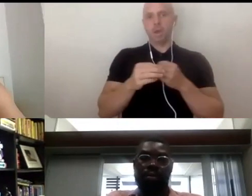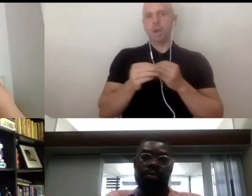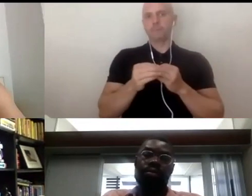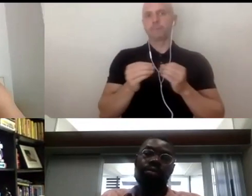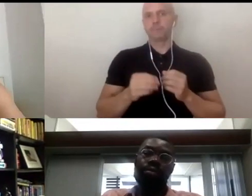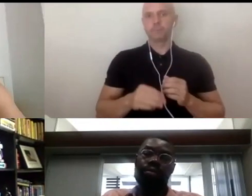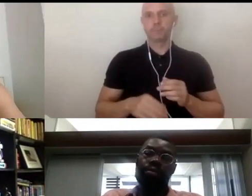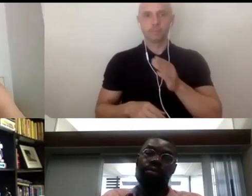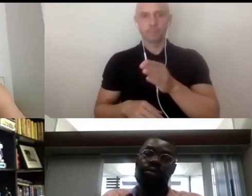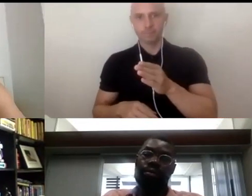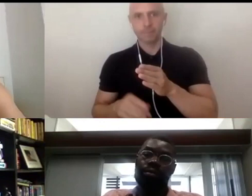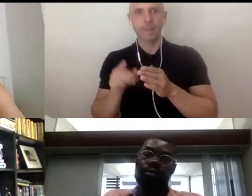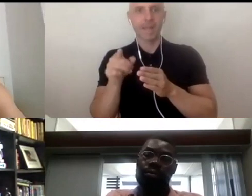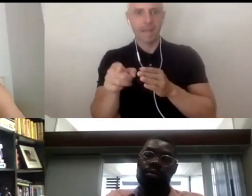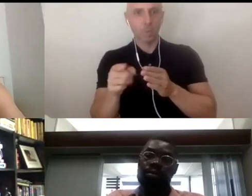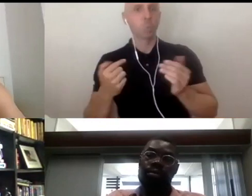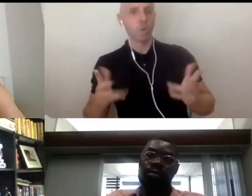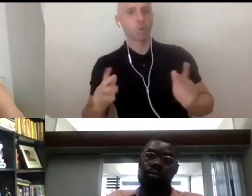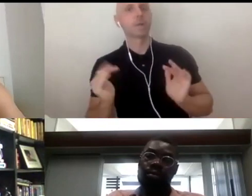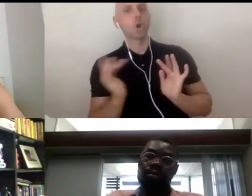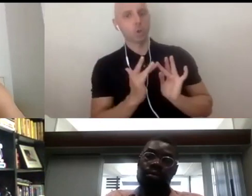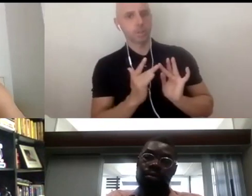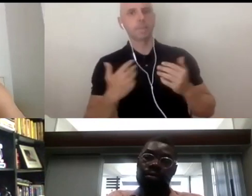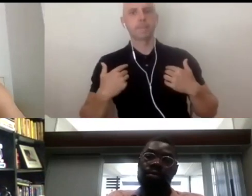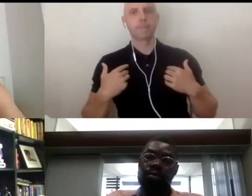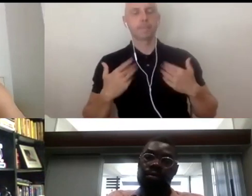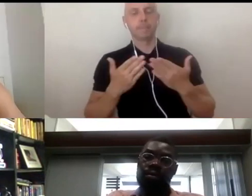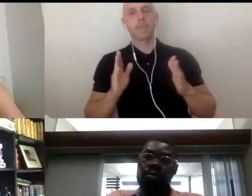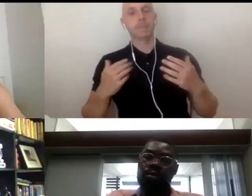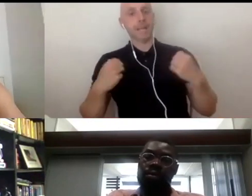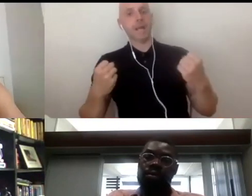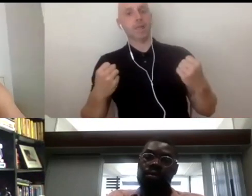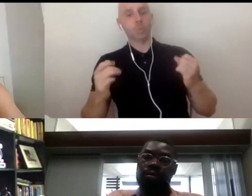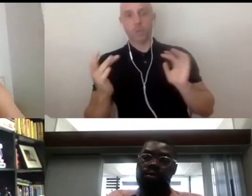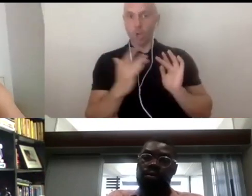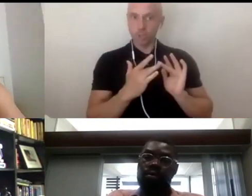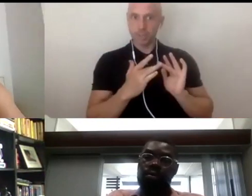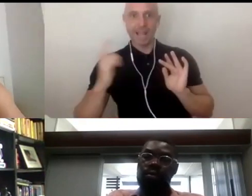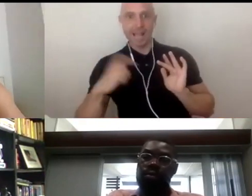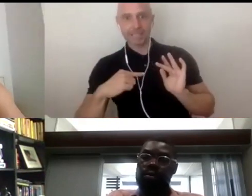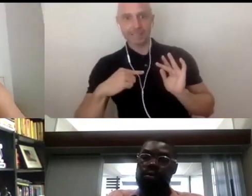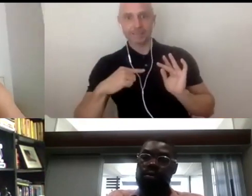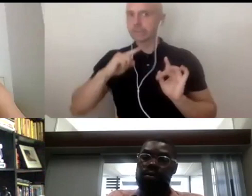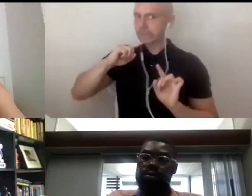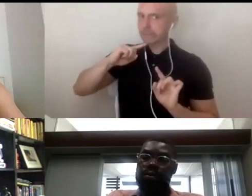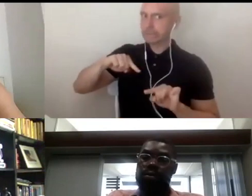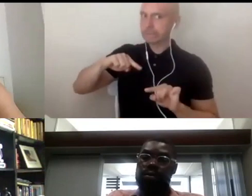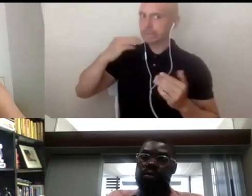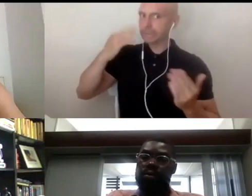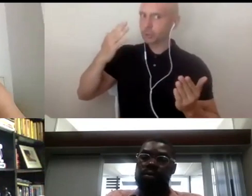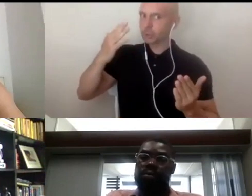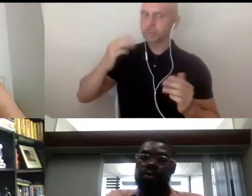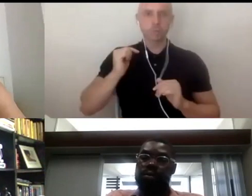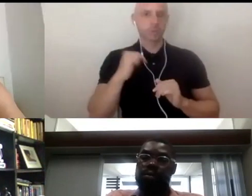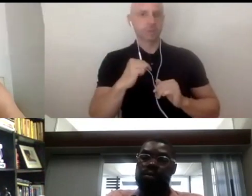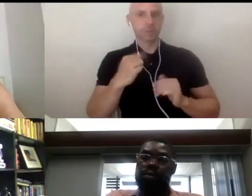think the answer is that they didn't know because it's not a large festival gathering. It's for small